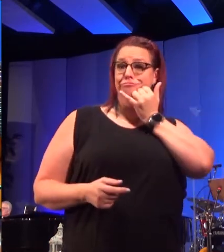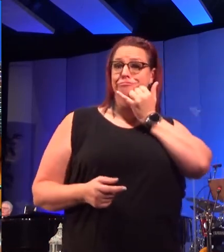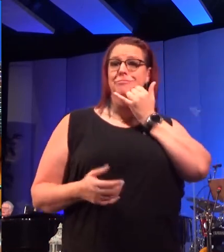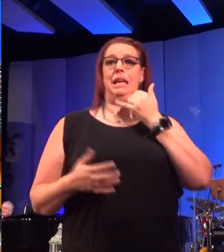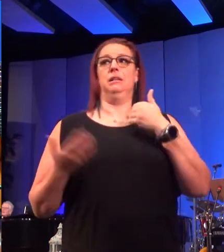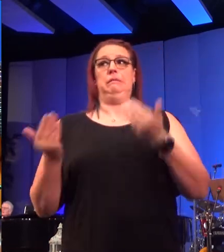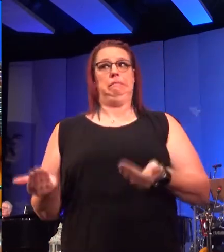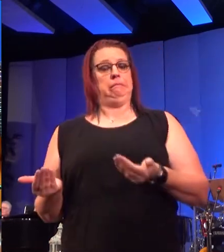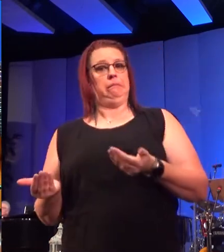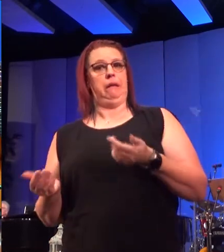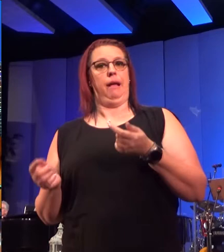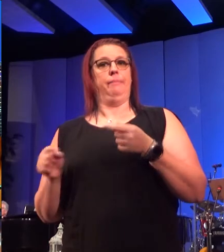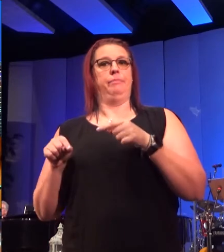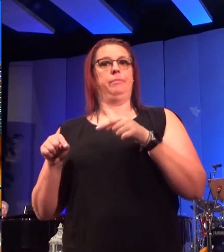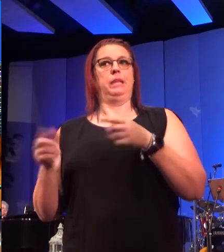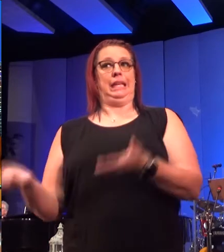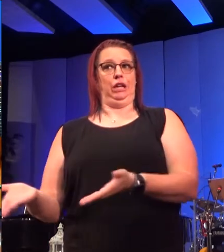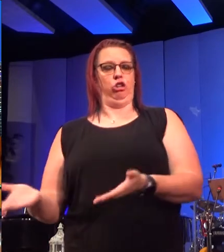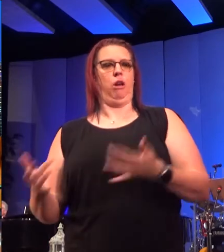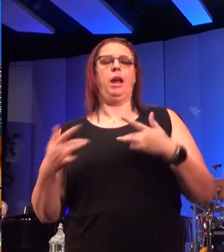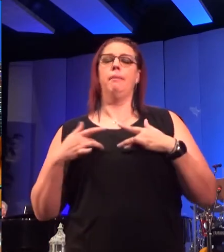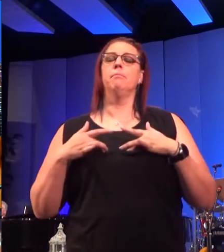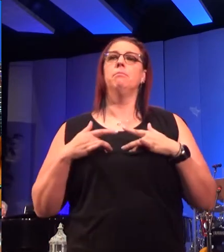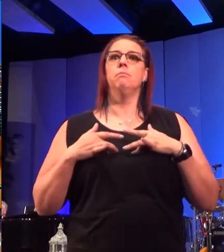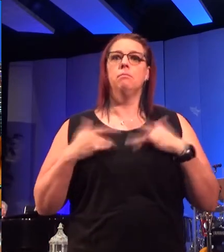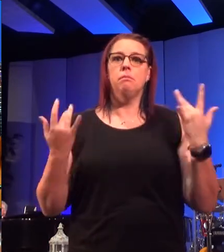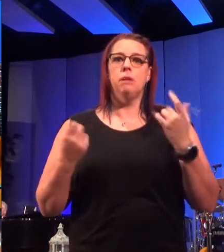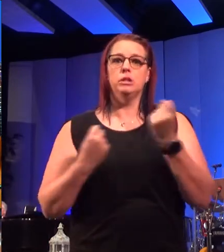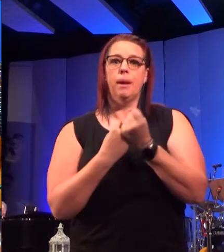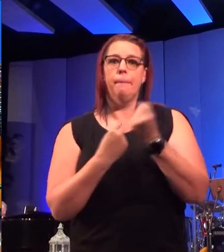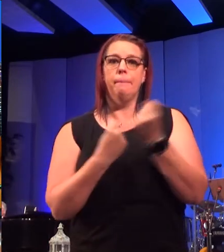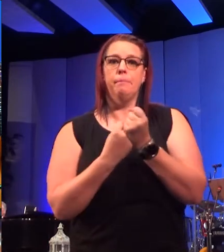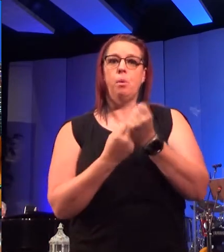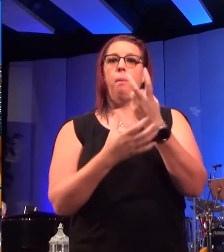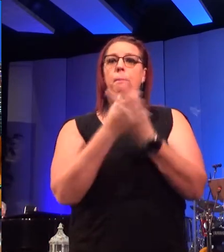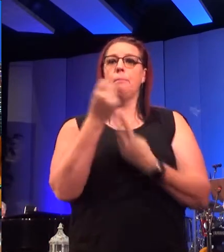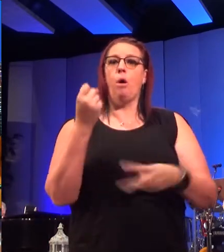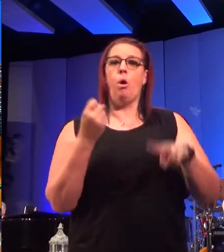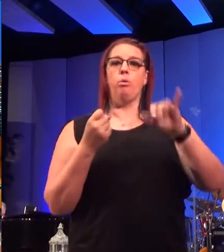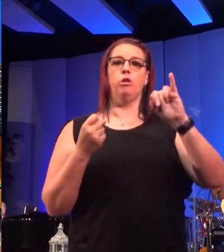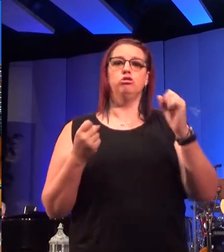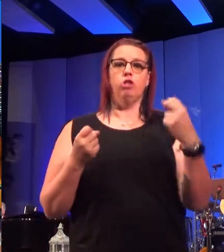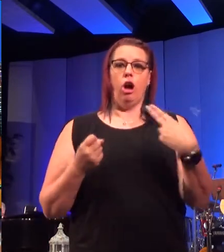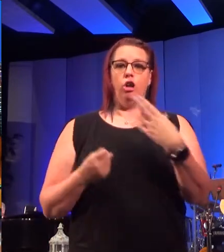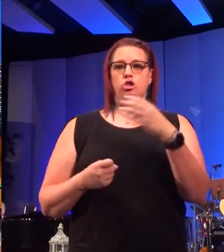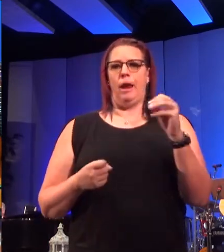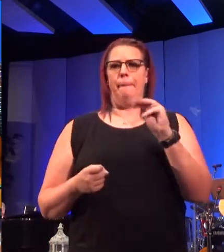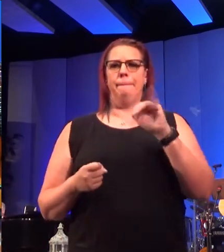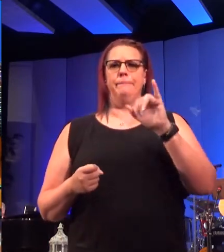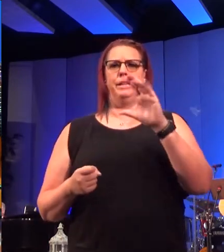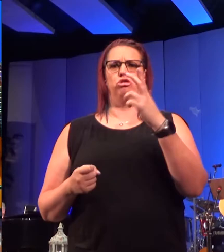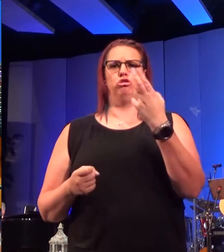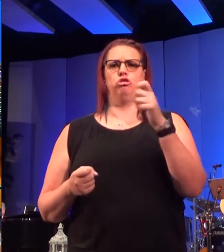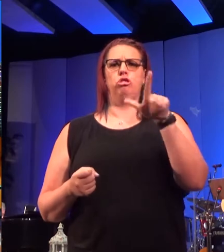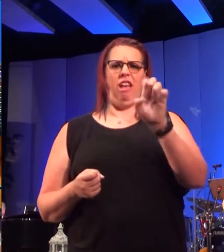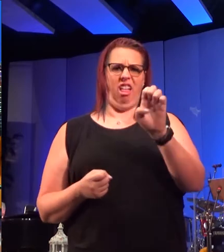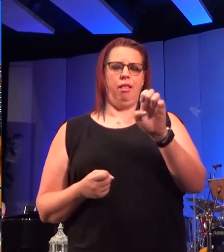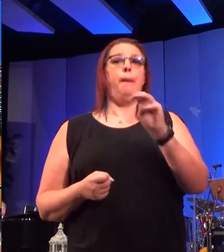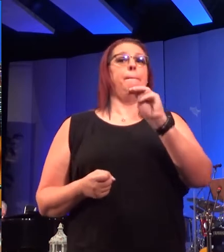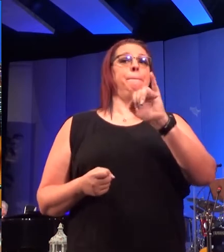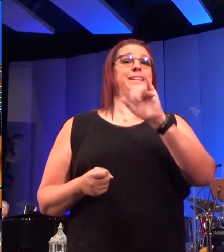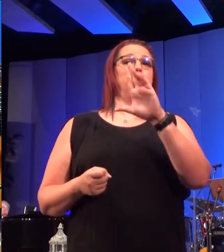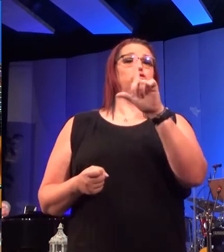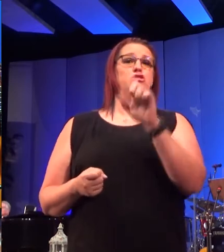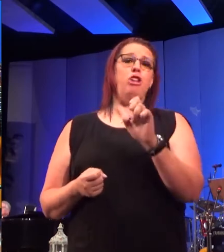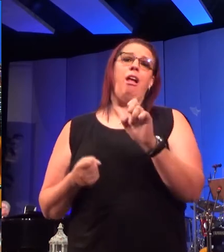in. And I'm delighted to support both Reverend Josh and Dr. Michelle. Dr. Michelle